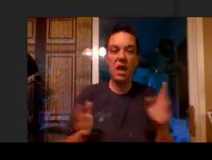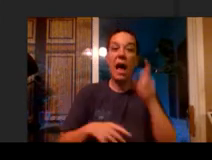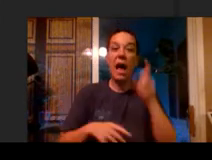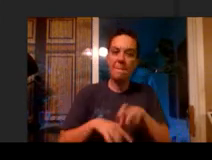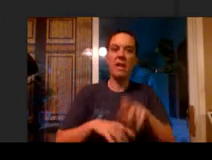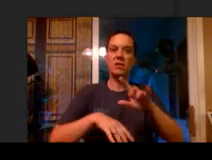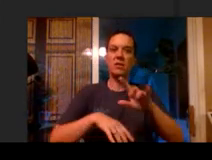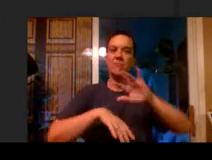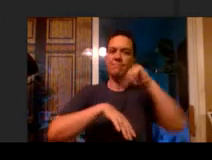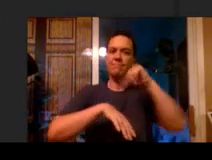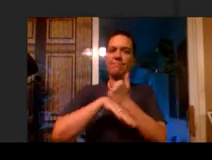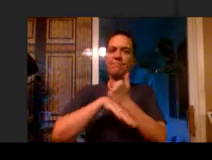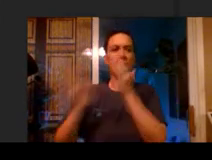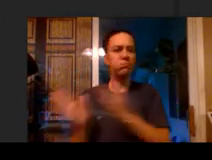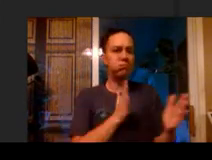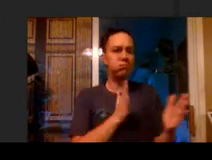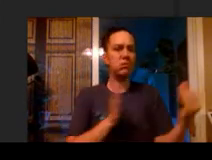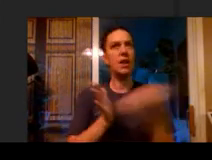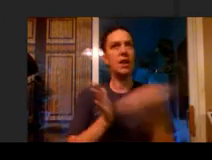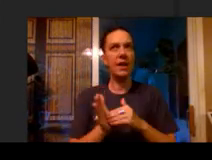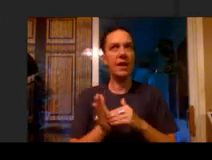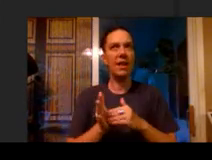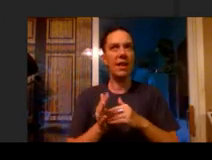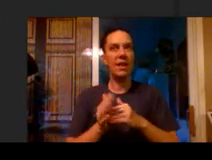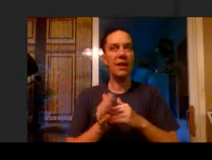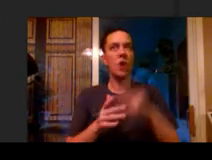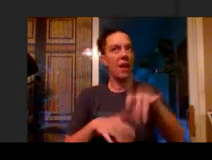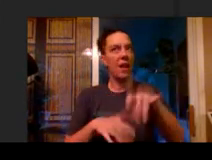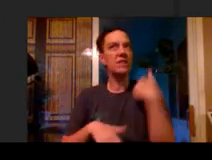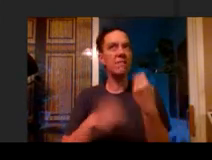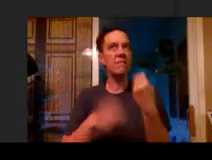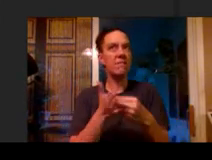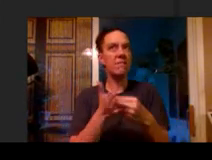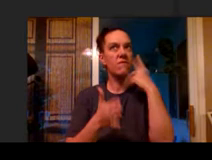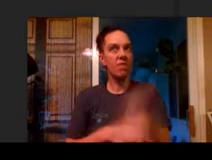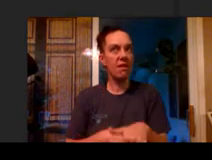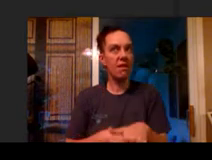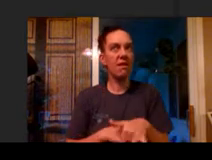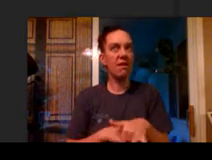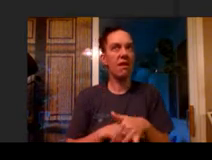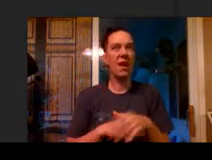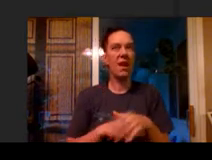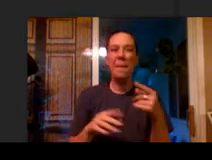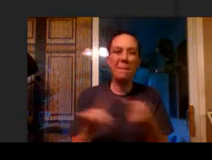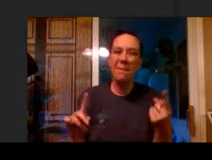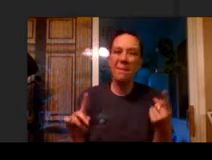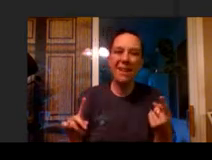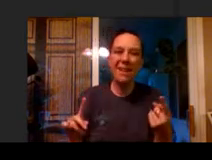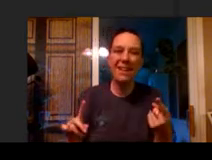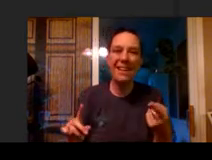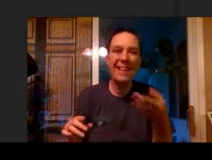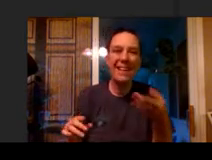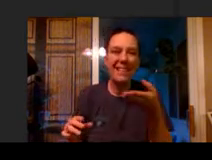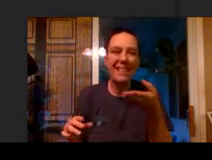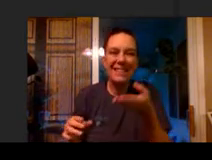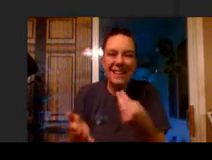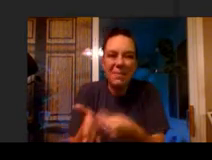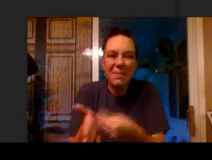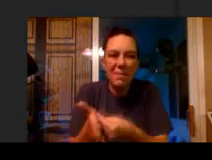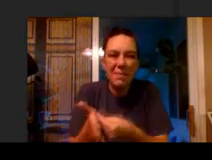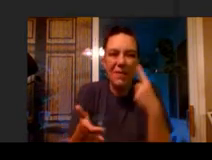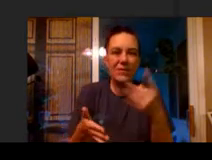order. That takes money. But these are funds for the student-parent dinner